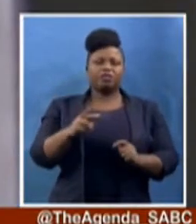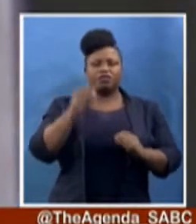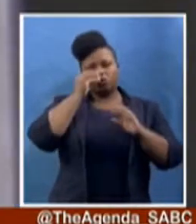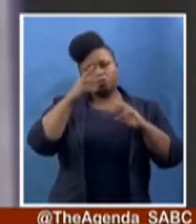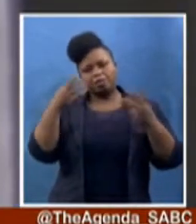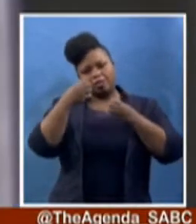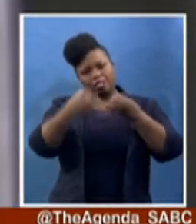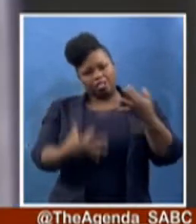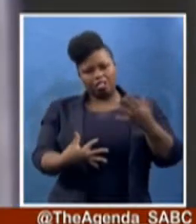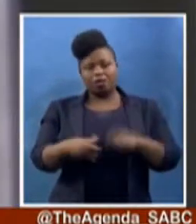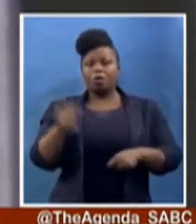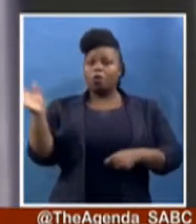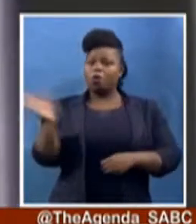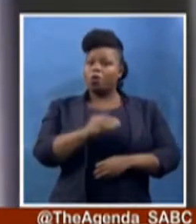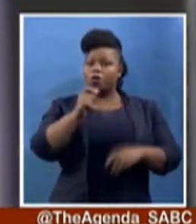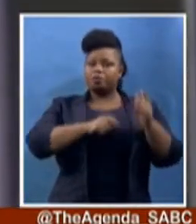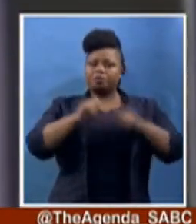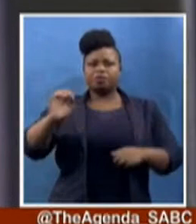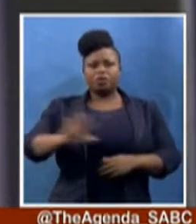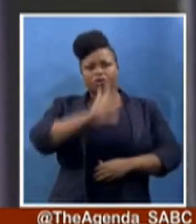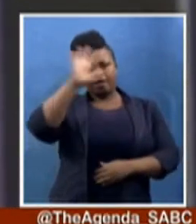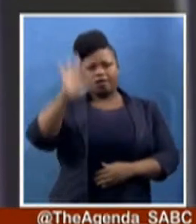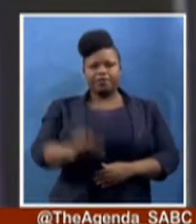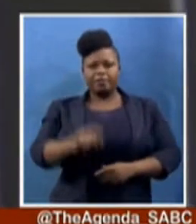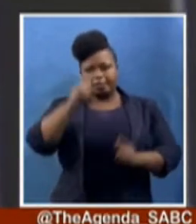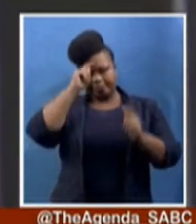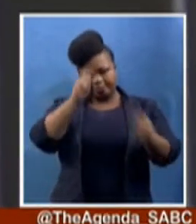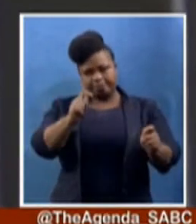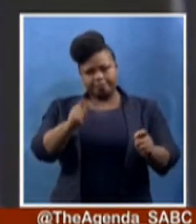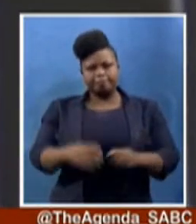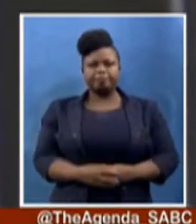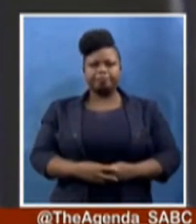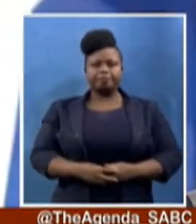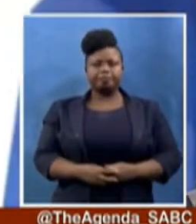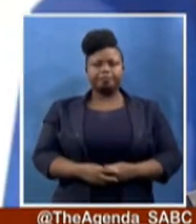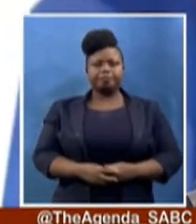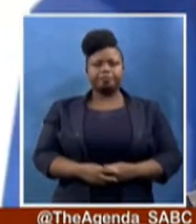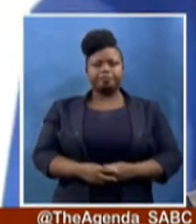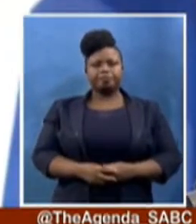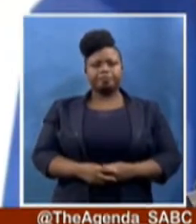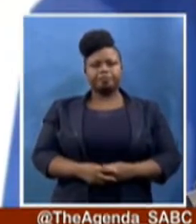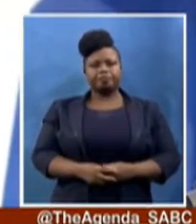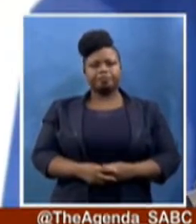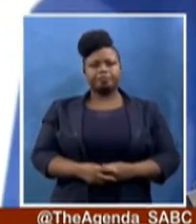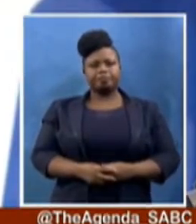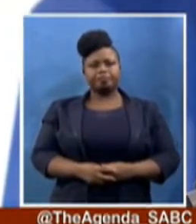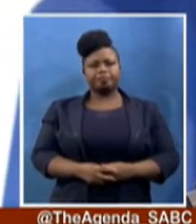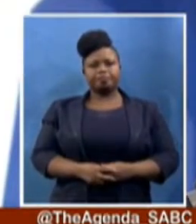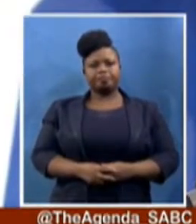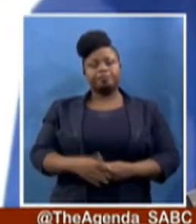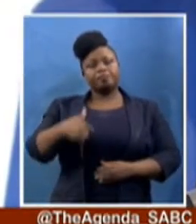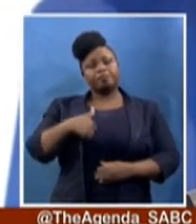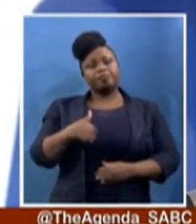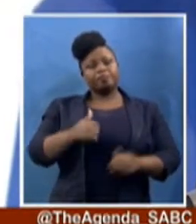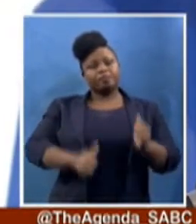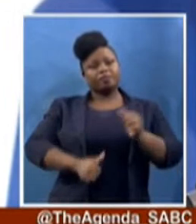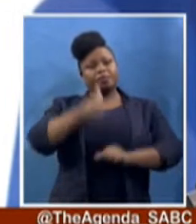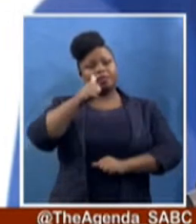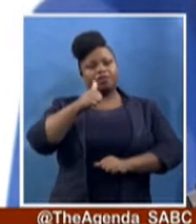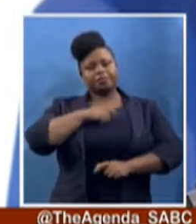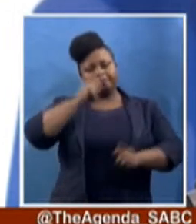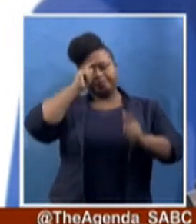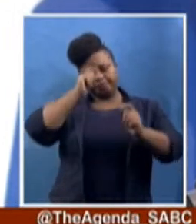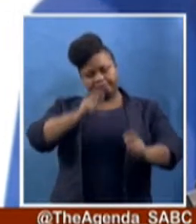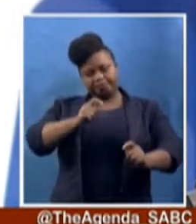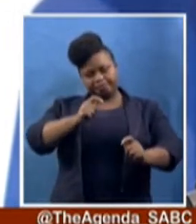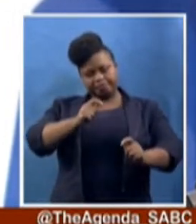I want to especially greet the people of the Free State for the